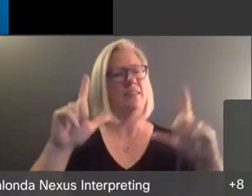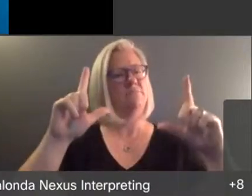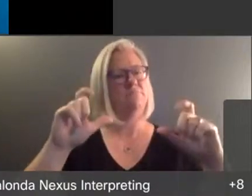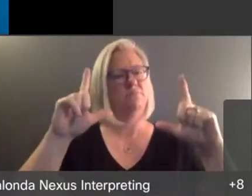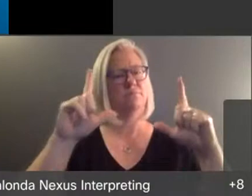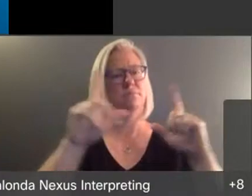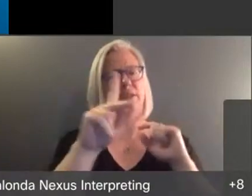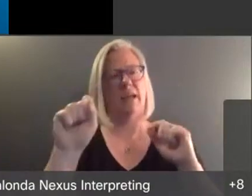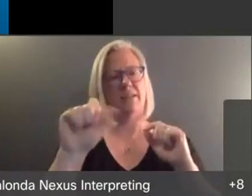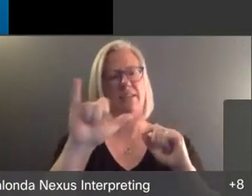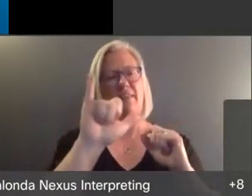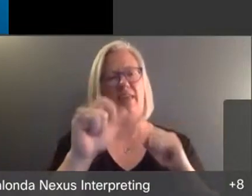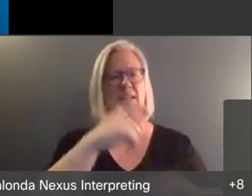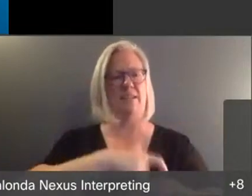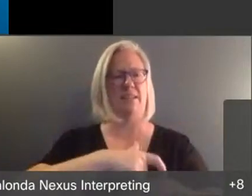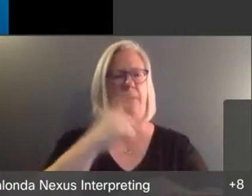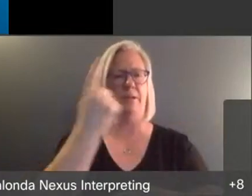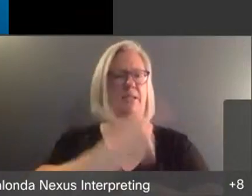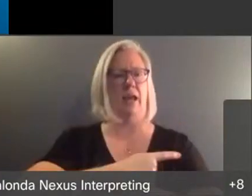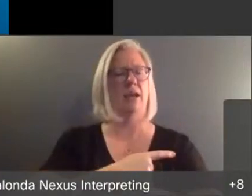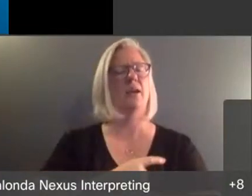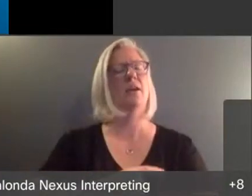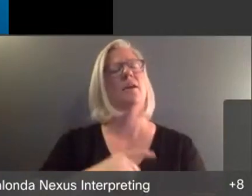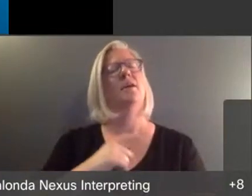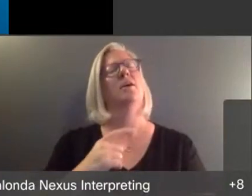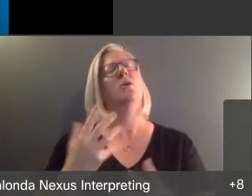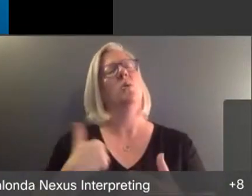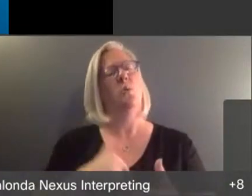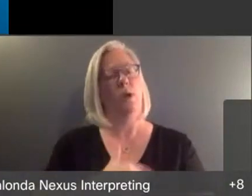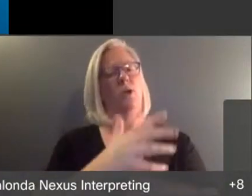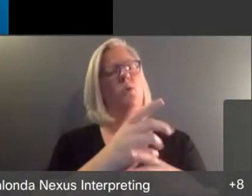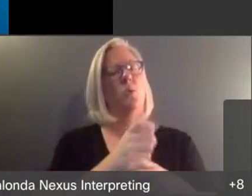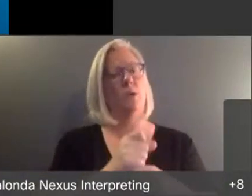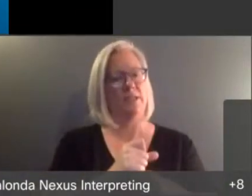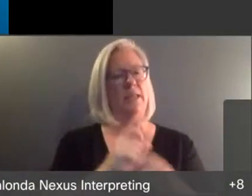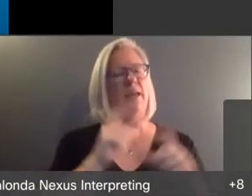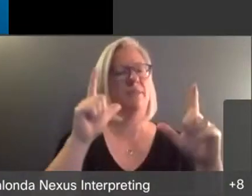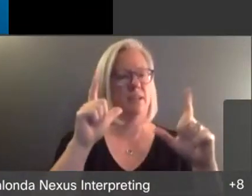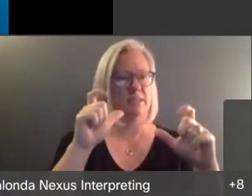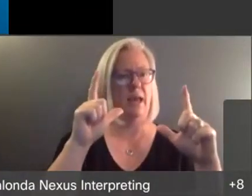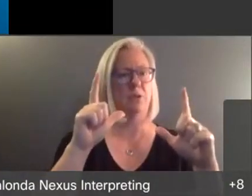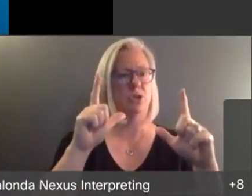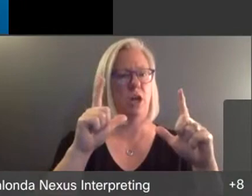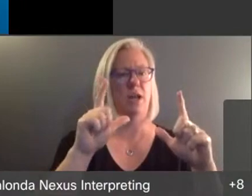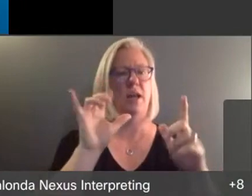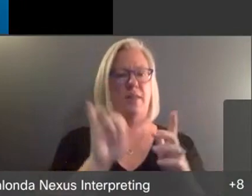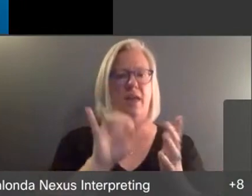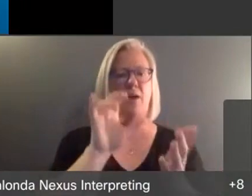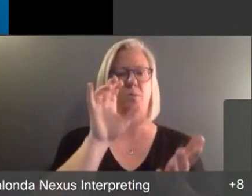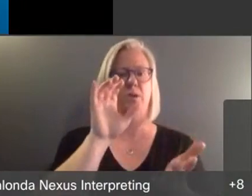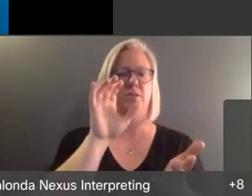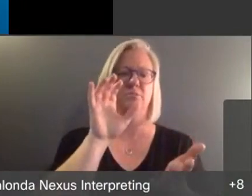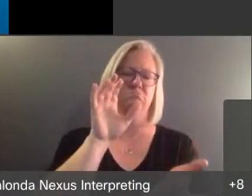received the total state population for purposes of apportionment. That was determined to be